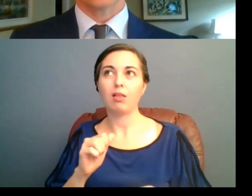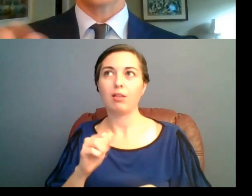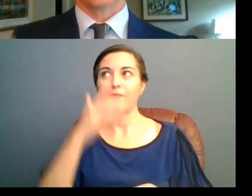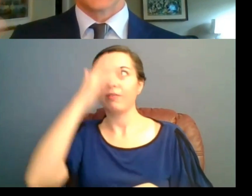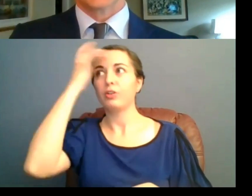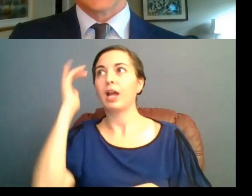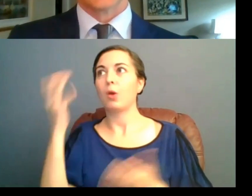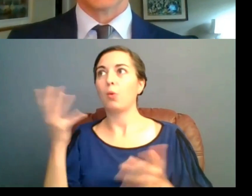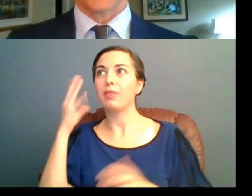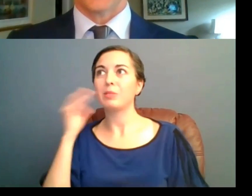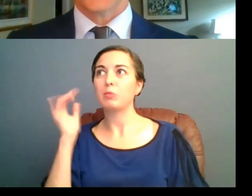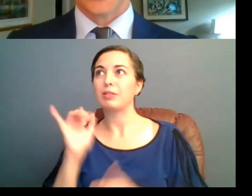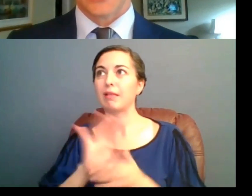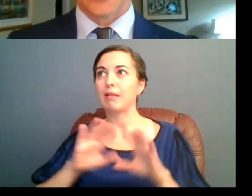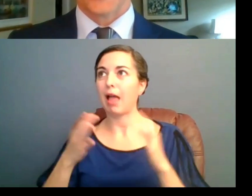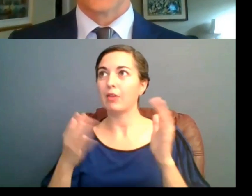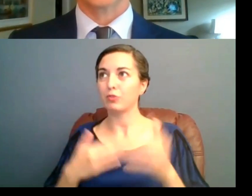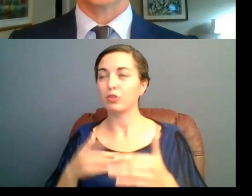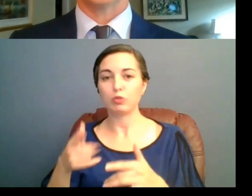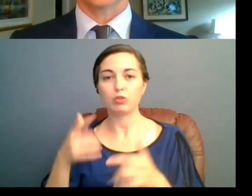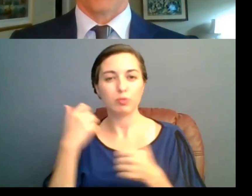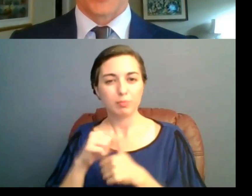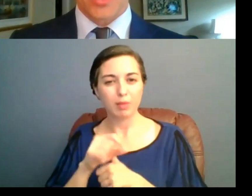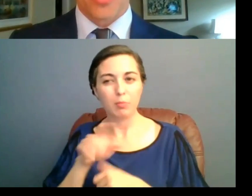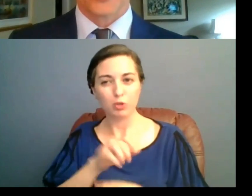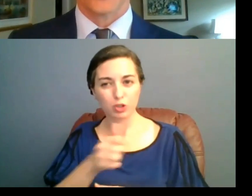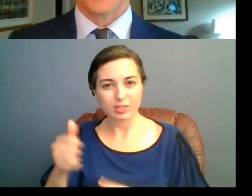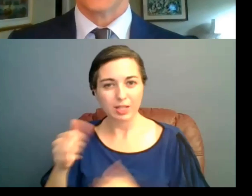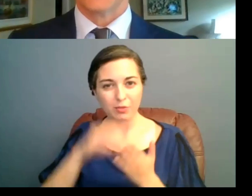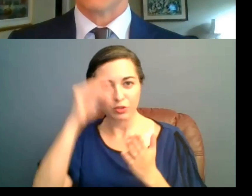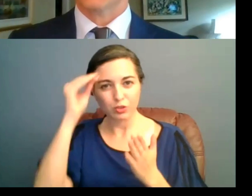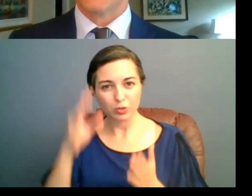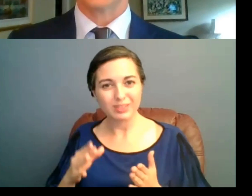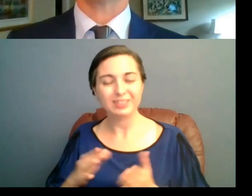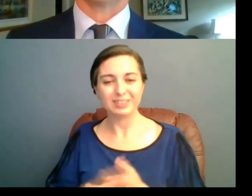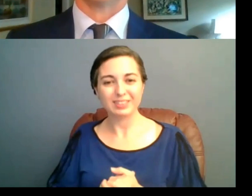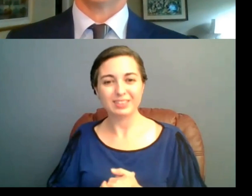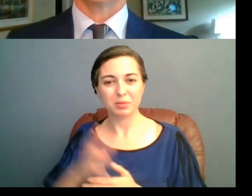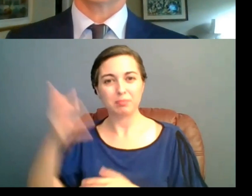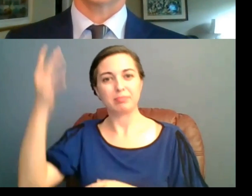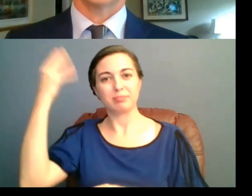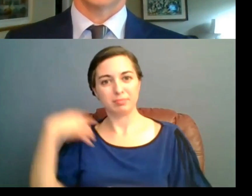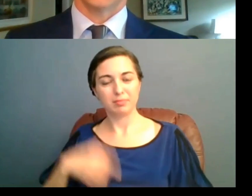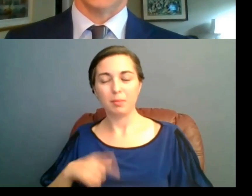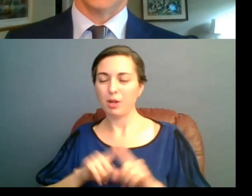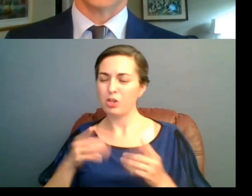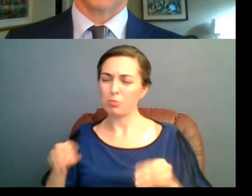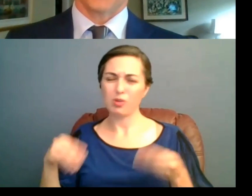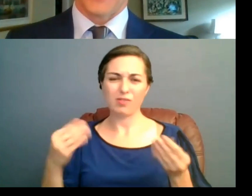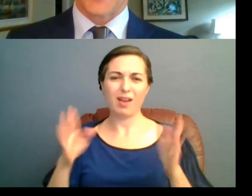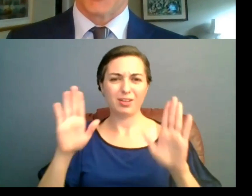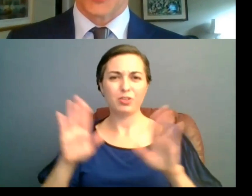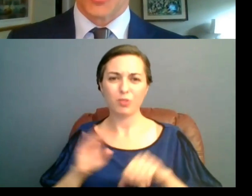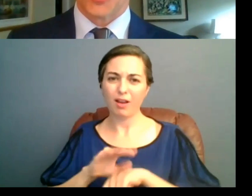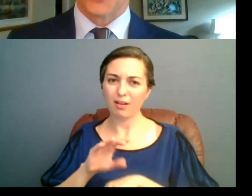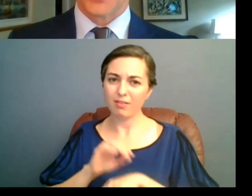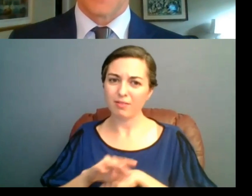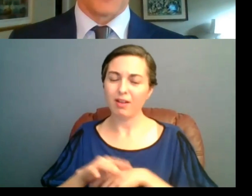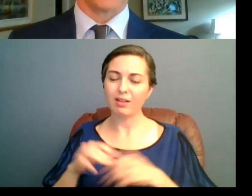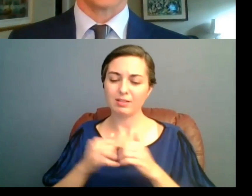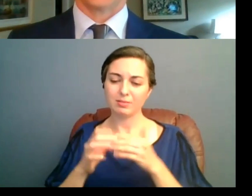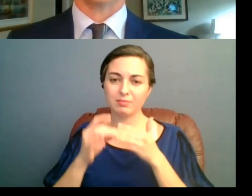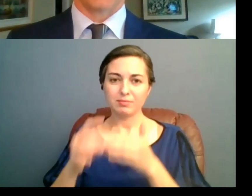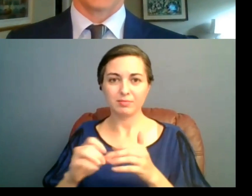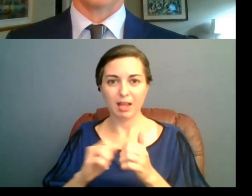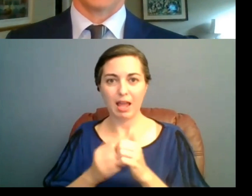And these students are trying to see themselves, in your shoes and the work that you're doing. And you gave great guidance for how to pursue